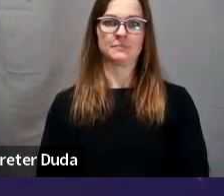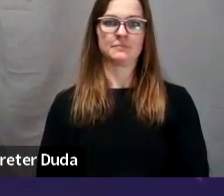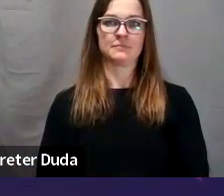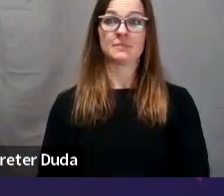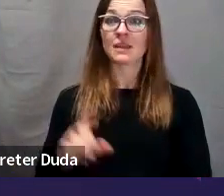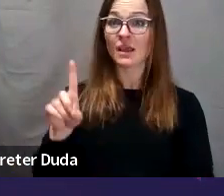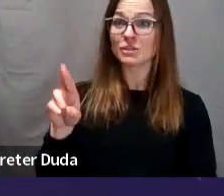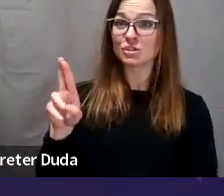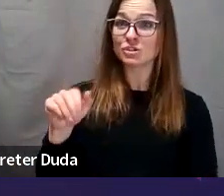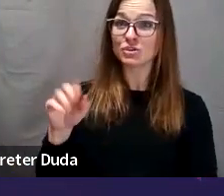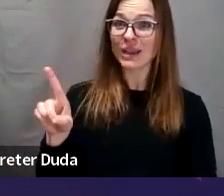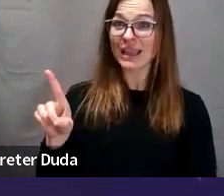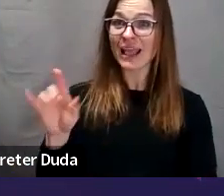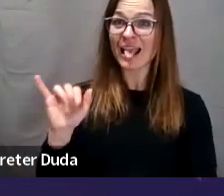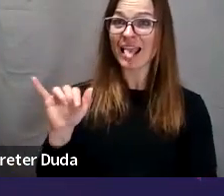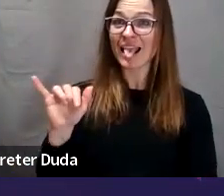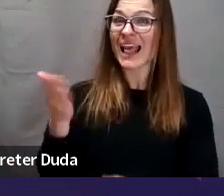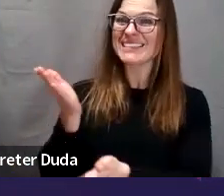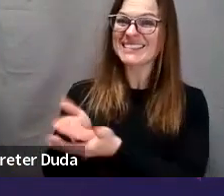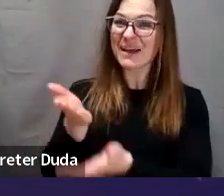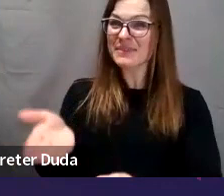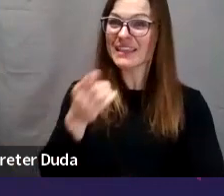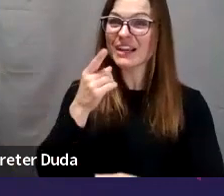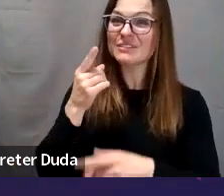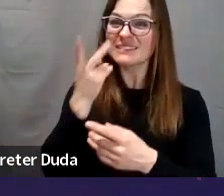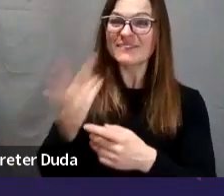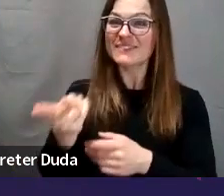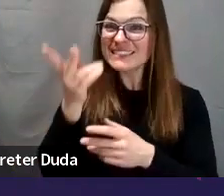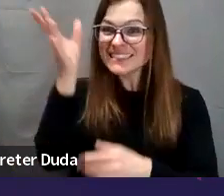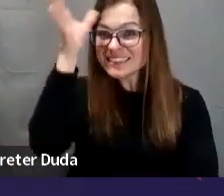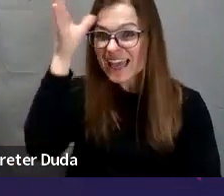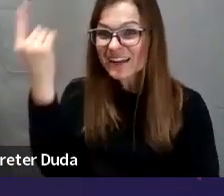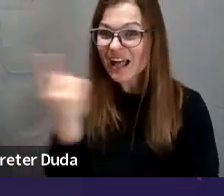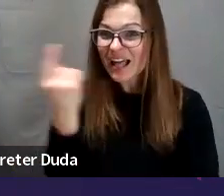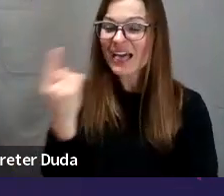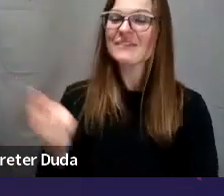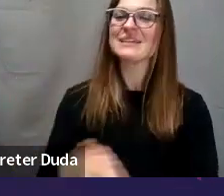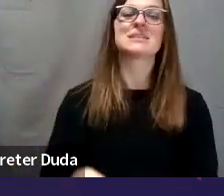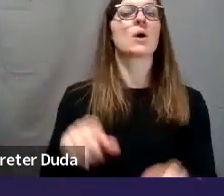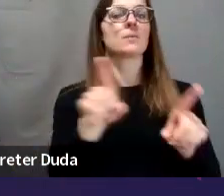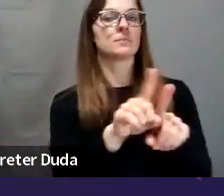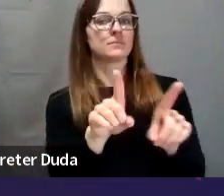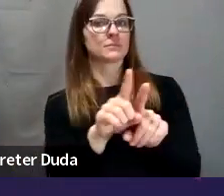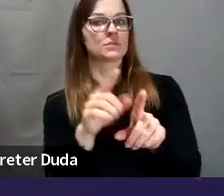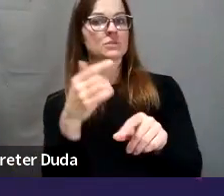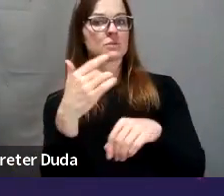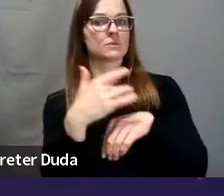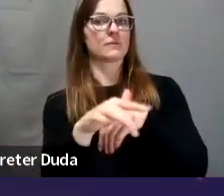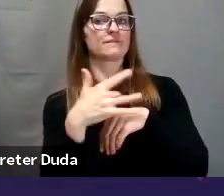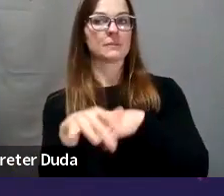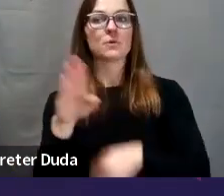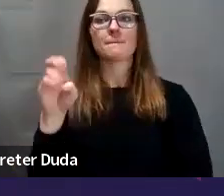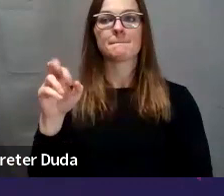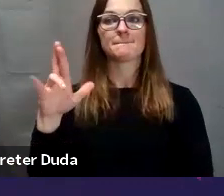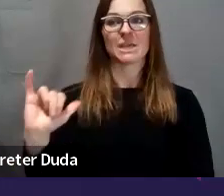In Durand? Oh, I always stop in Durand on the way to my dad's. That is so we great. also have berry